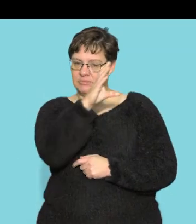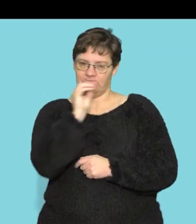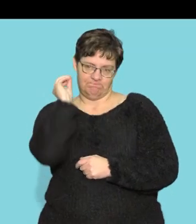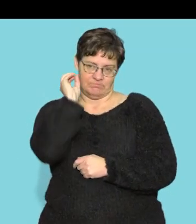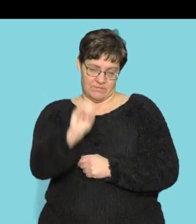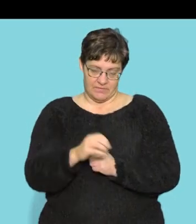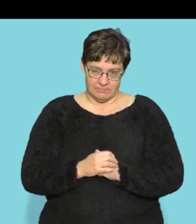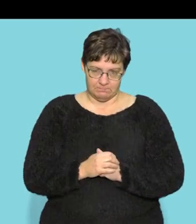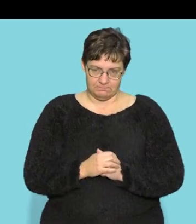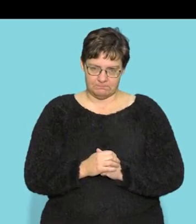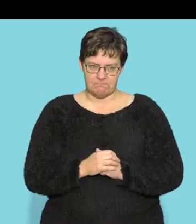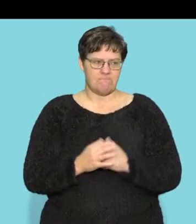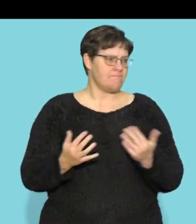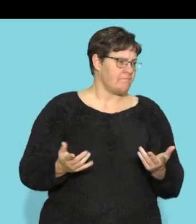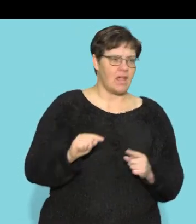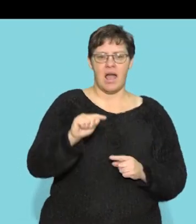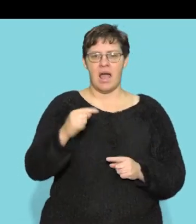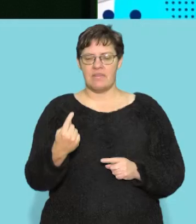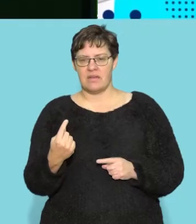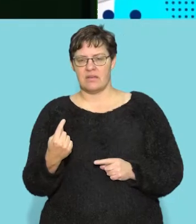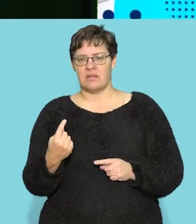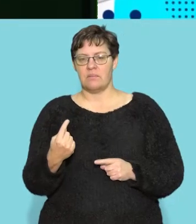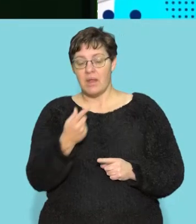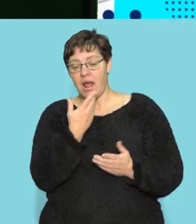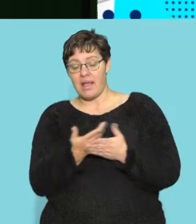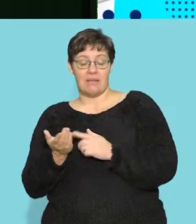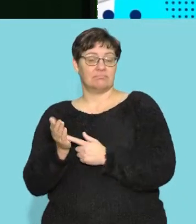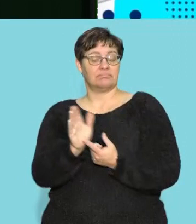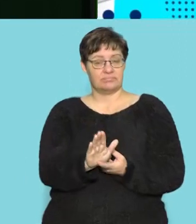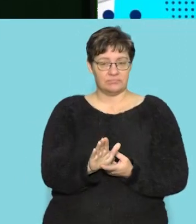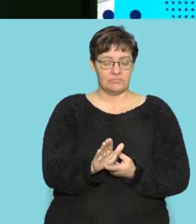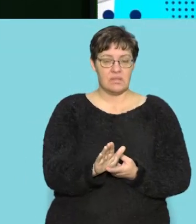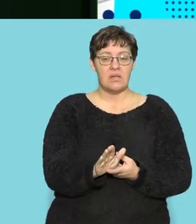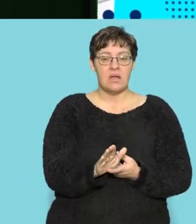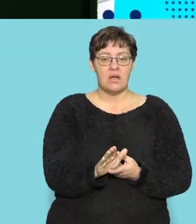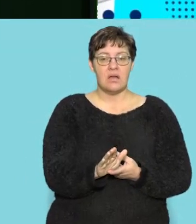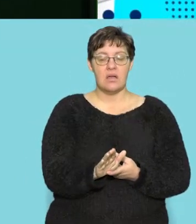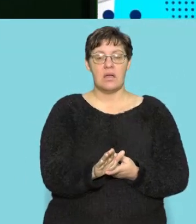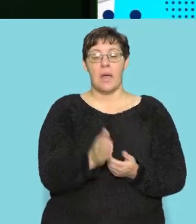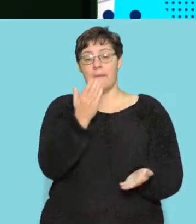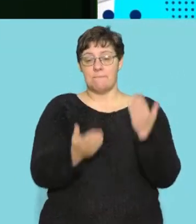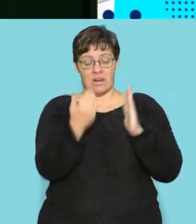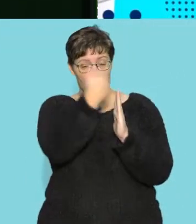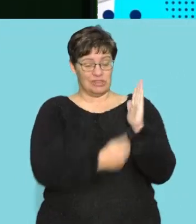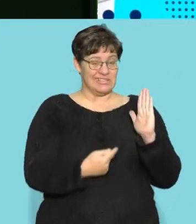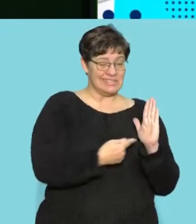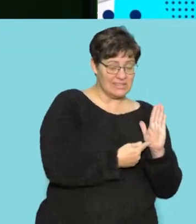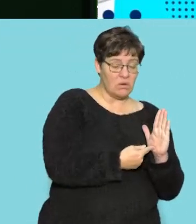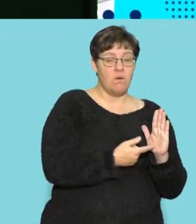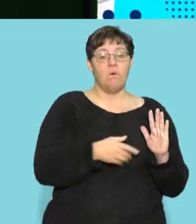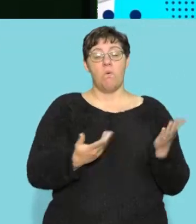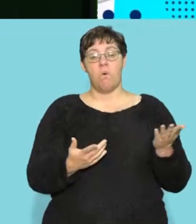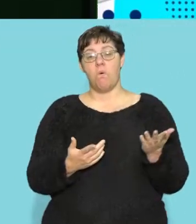into consideration. Remember, another item that could appear either on the face of the balance sheet or it could